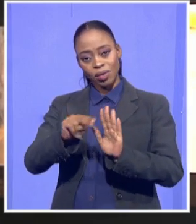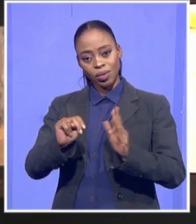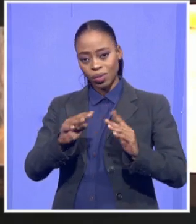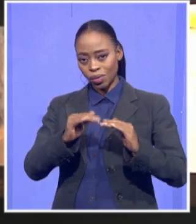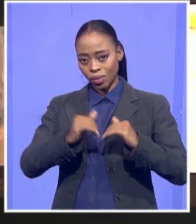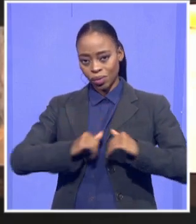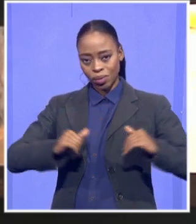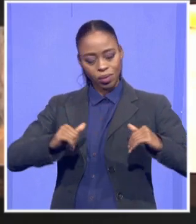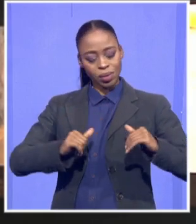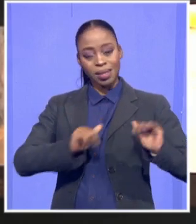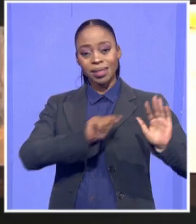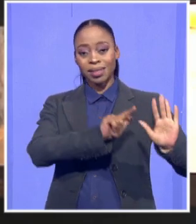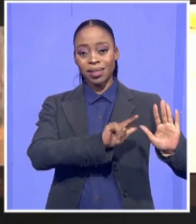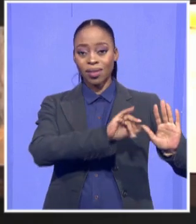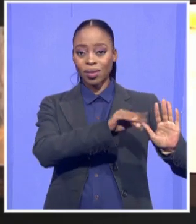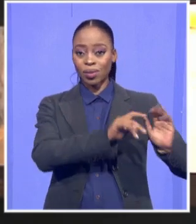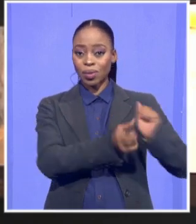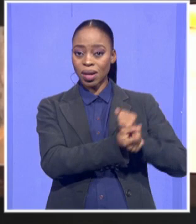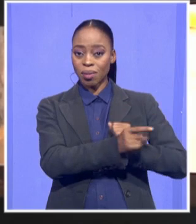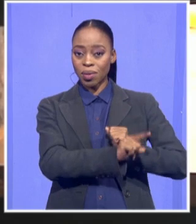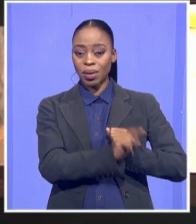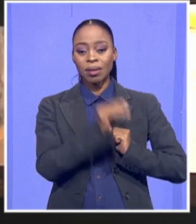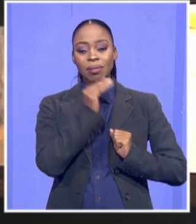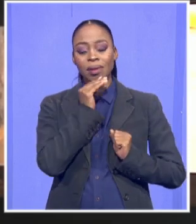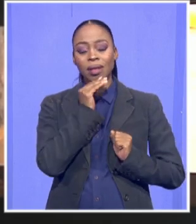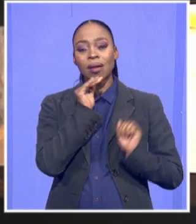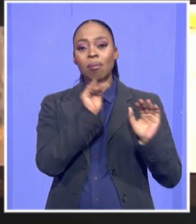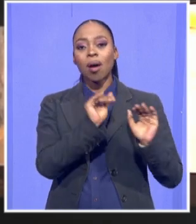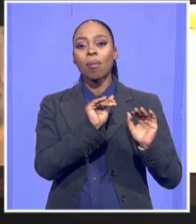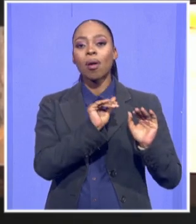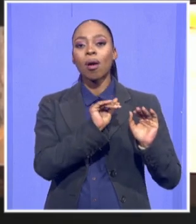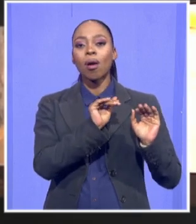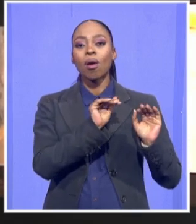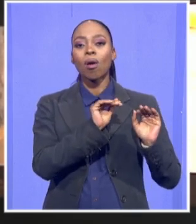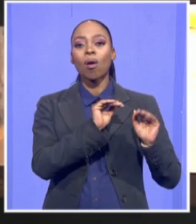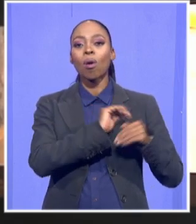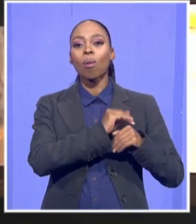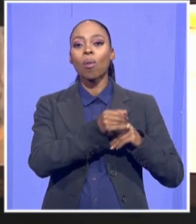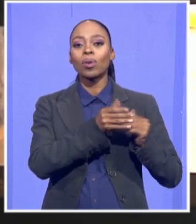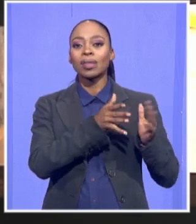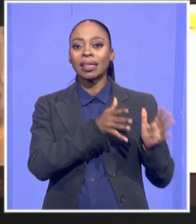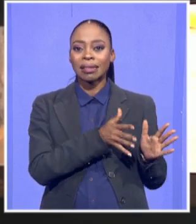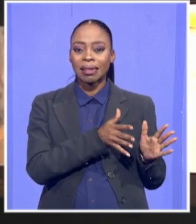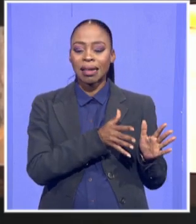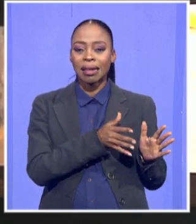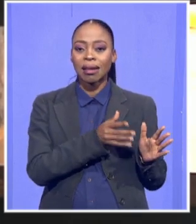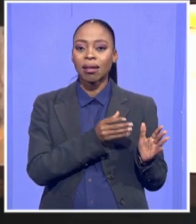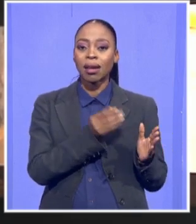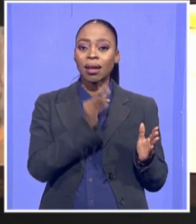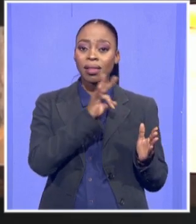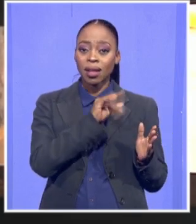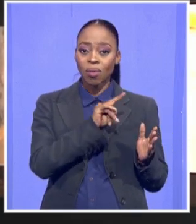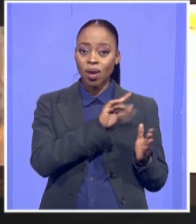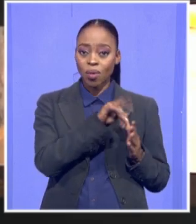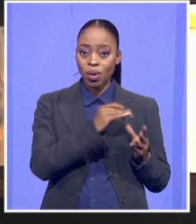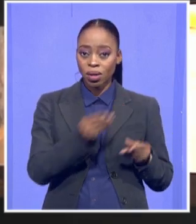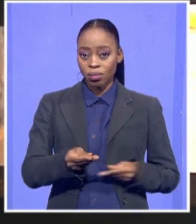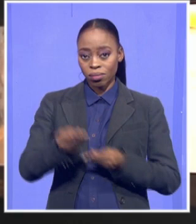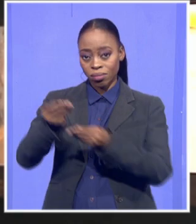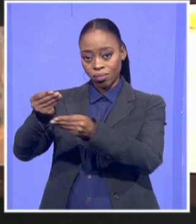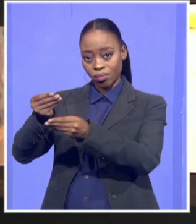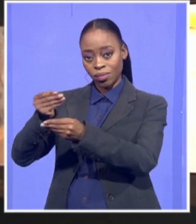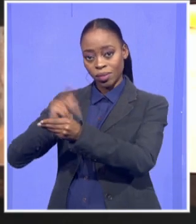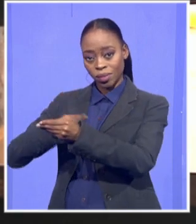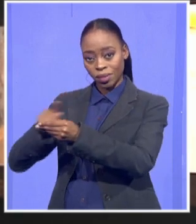7th of June being the date where the public protector, then public protector Mkhwebane, sent 31 questions to the president, and then of course